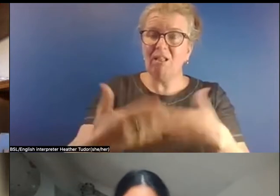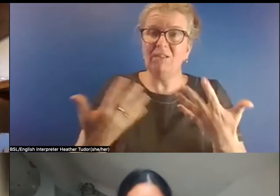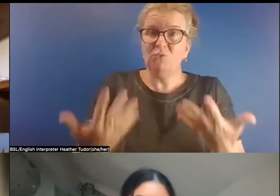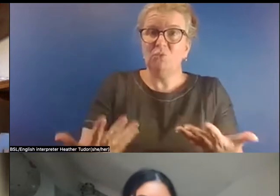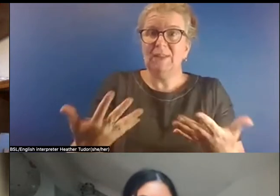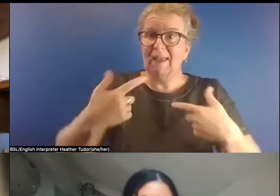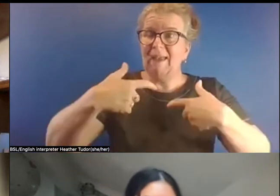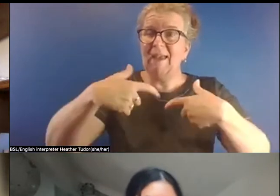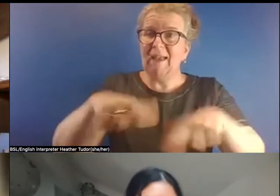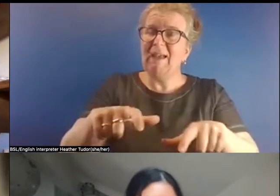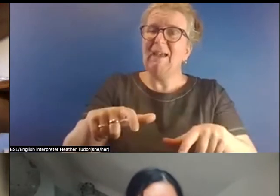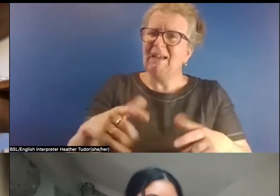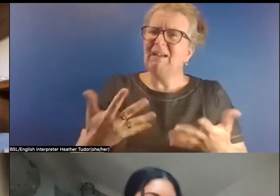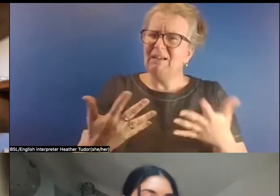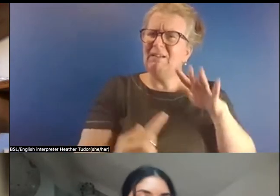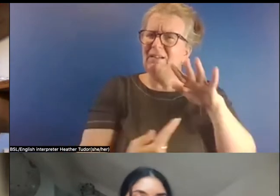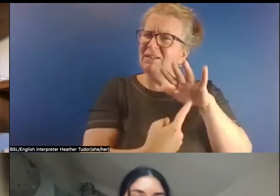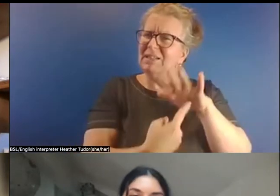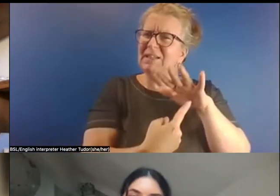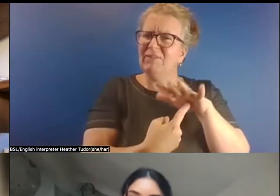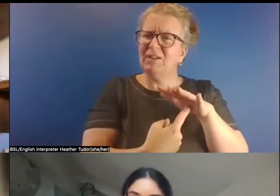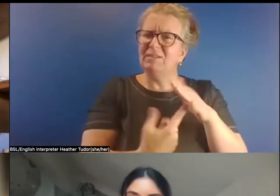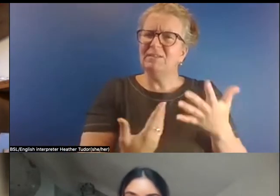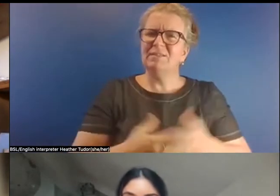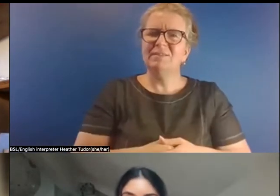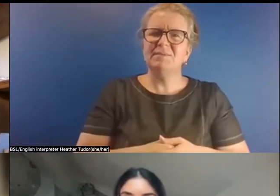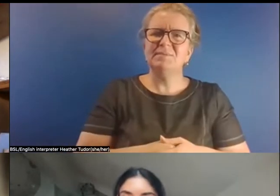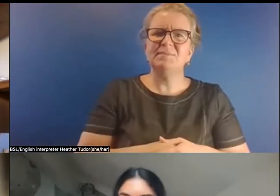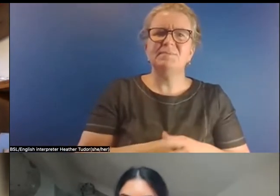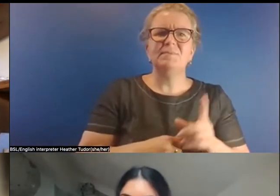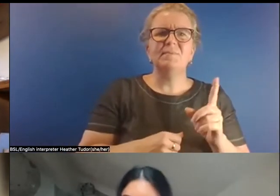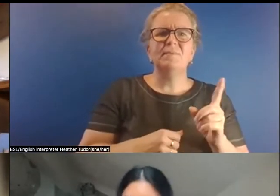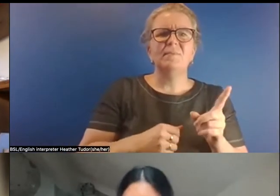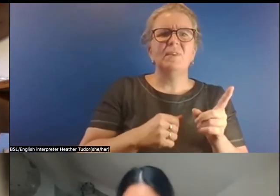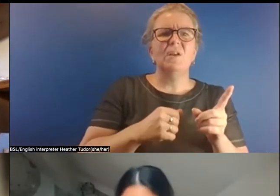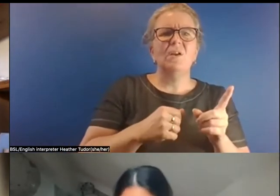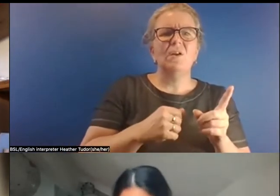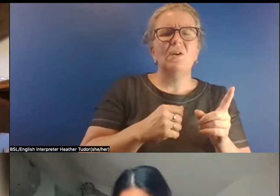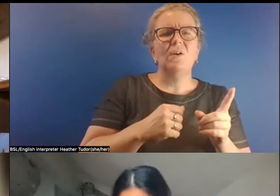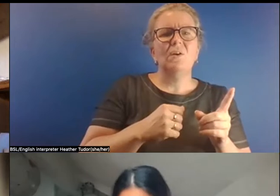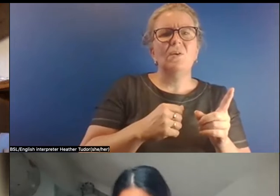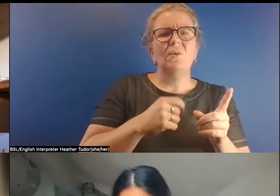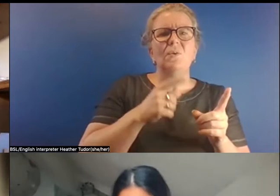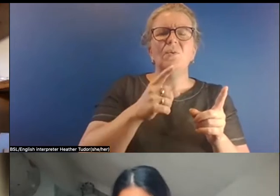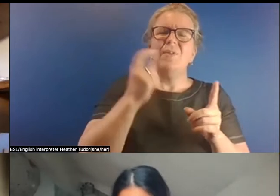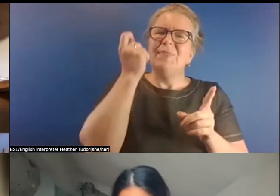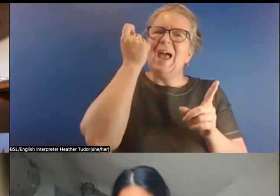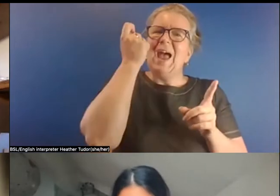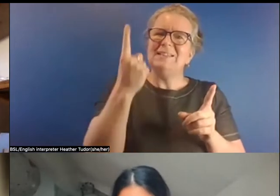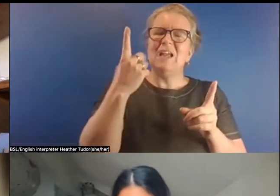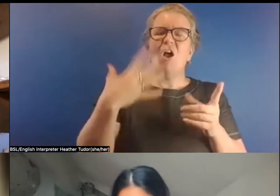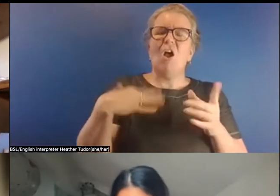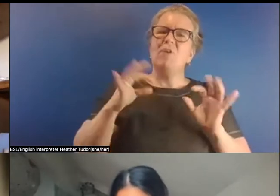I think my understanding is like this idea of pure blood. So it like, especially among the upper